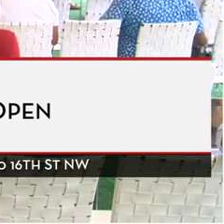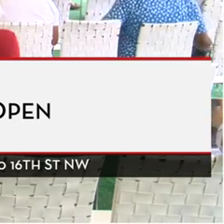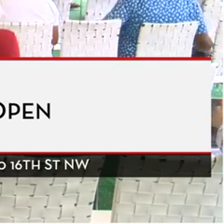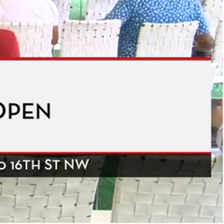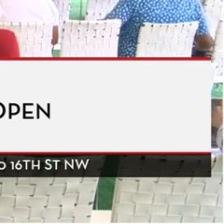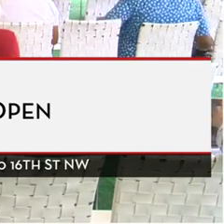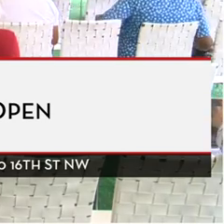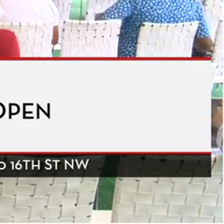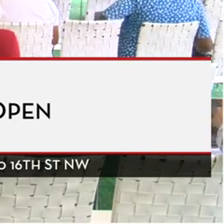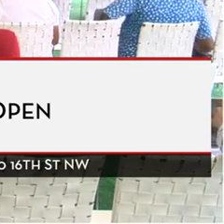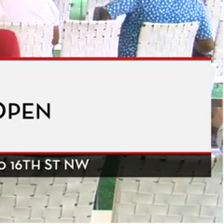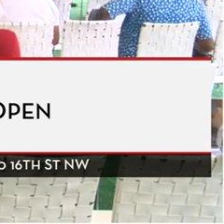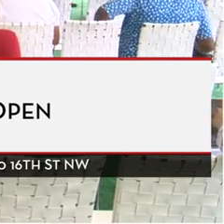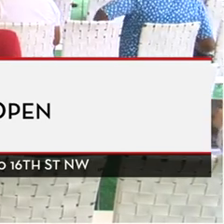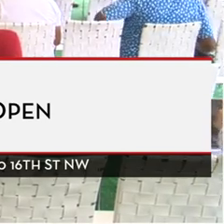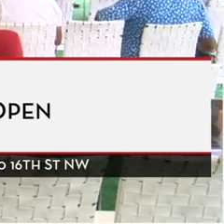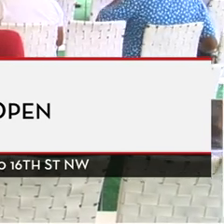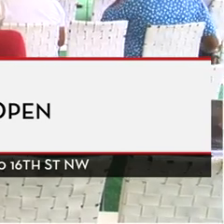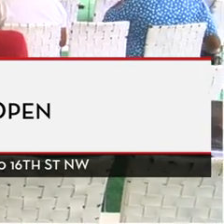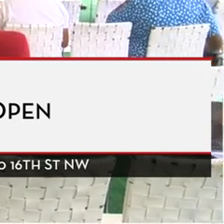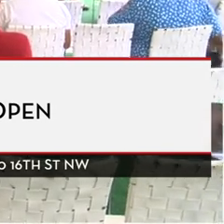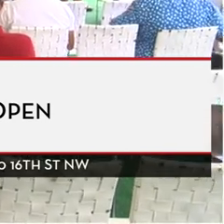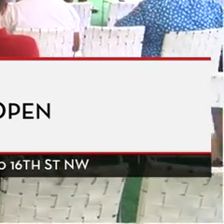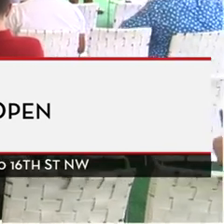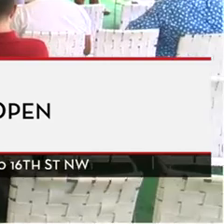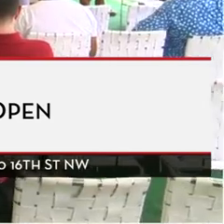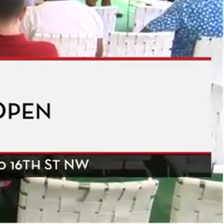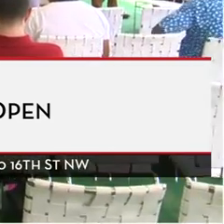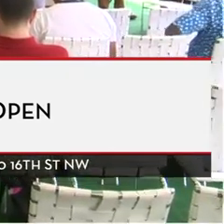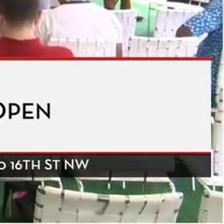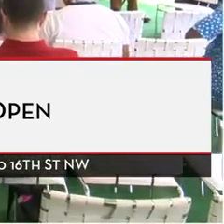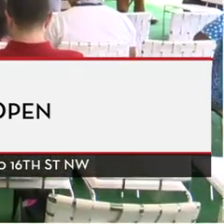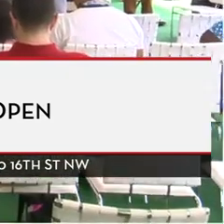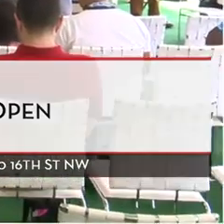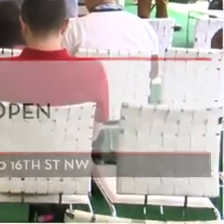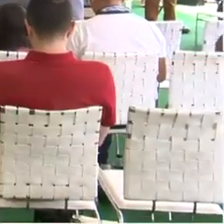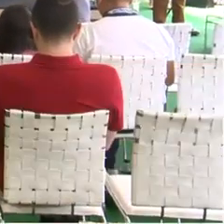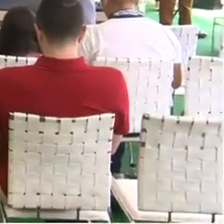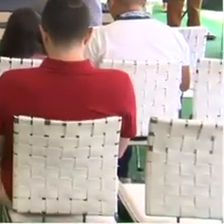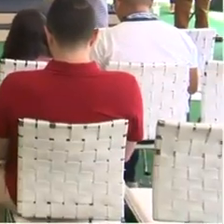Thanks, everybody. If you want to grab a seat, now is the chance to do it.